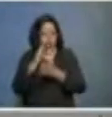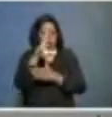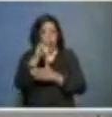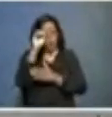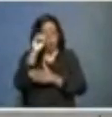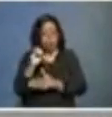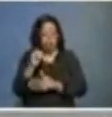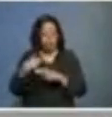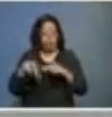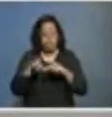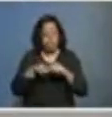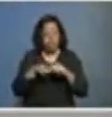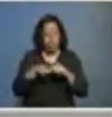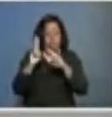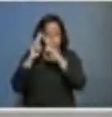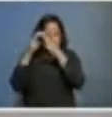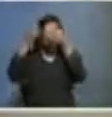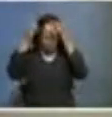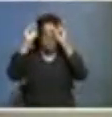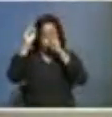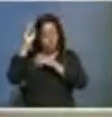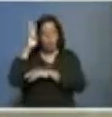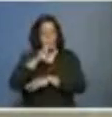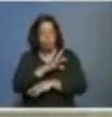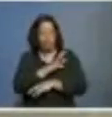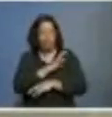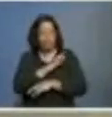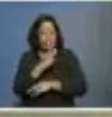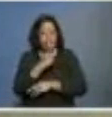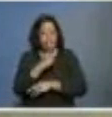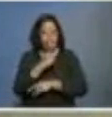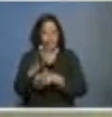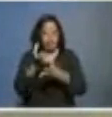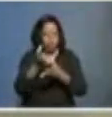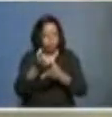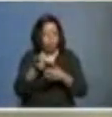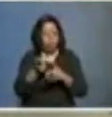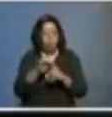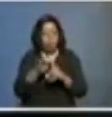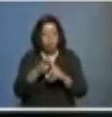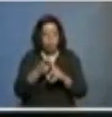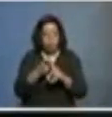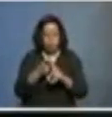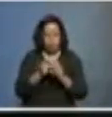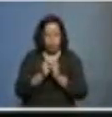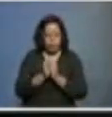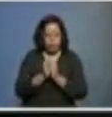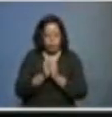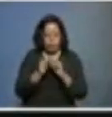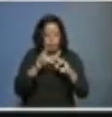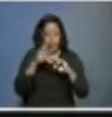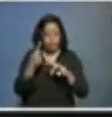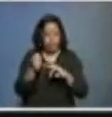30% fare hike that Union President Wesley Ferguson says the union wants to offset inflation and the high cost of